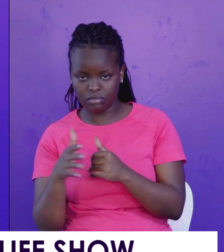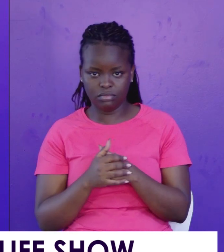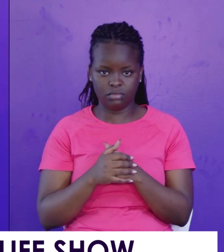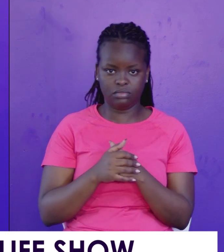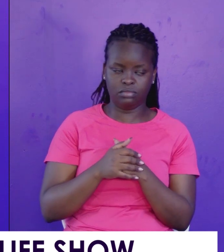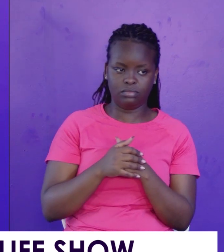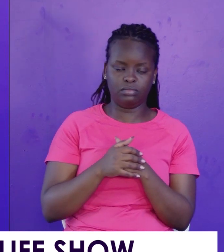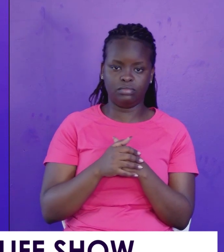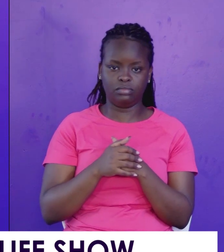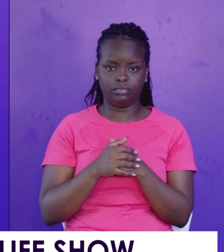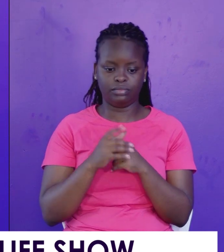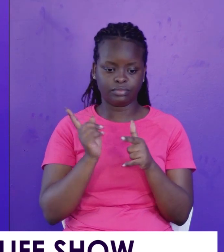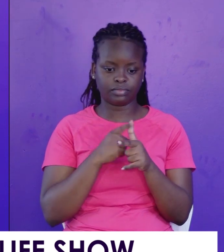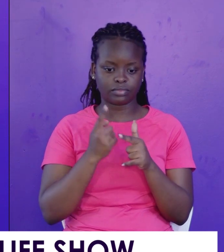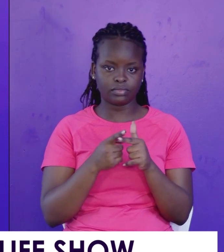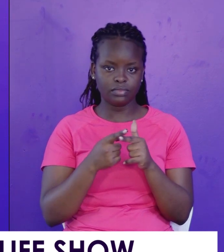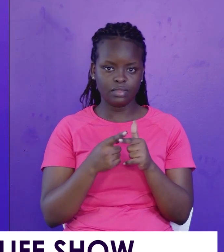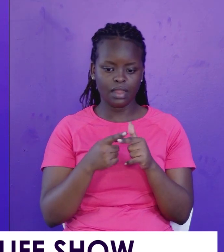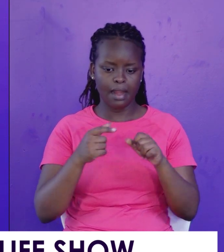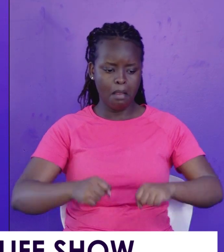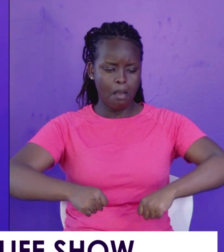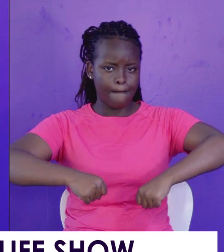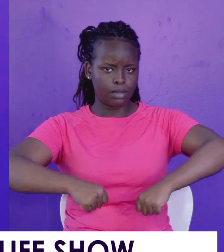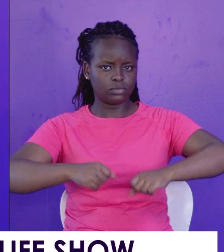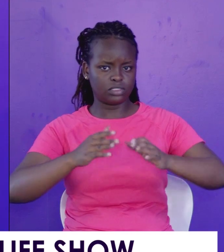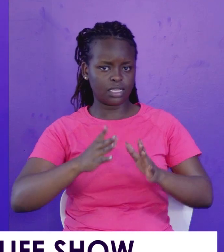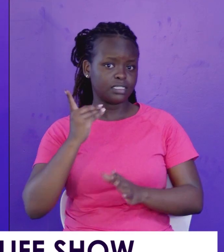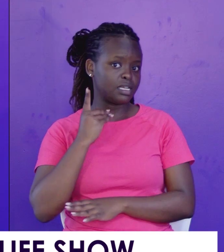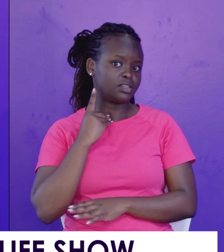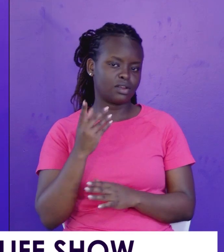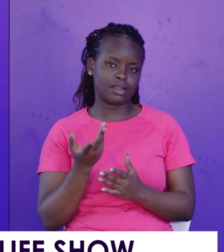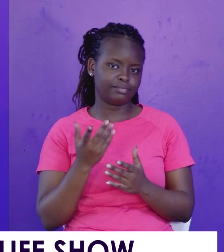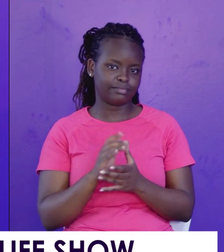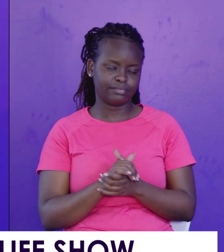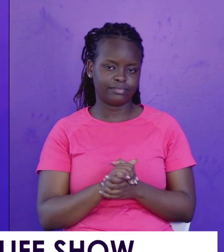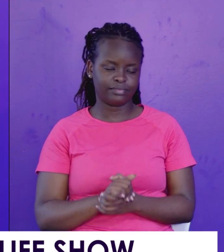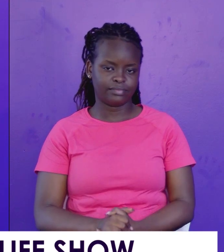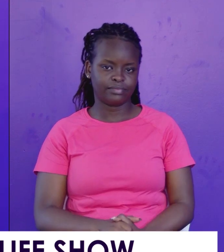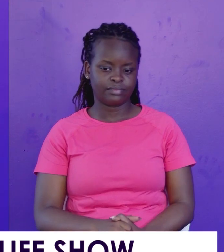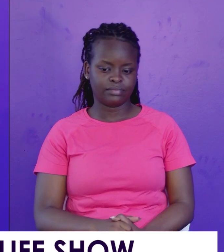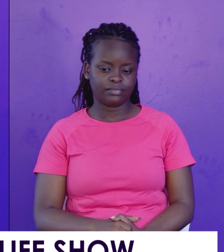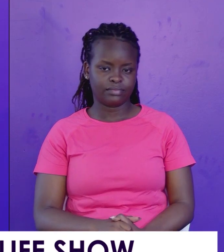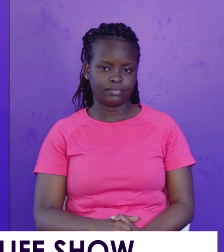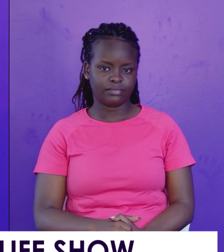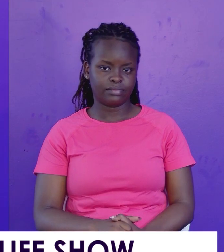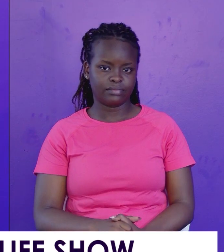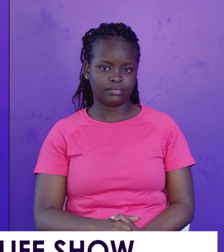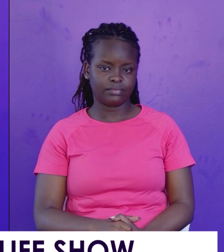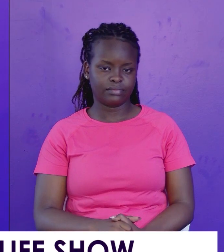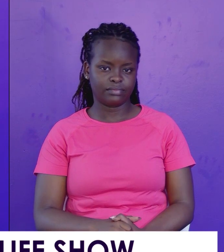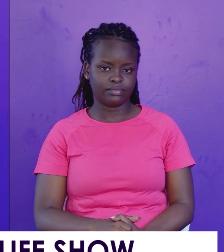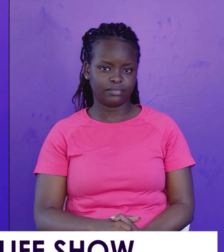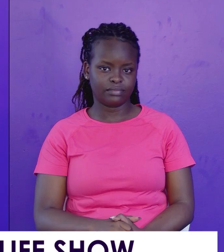And then the bouncer in Dandora, obviously, they may not use the... I get the